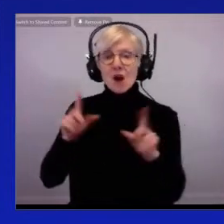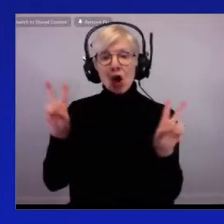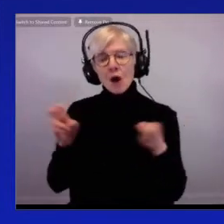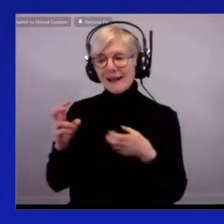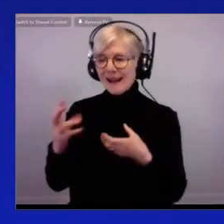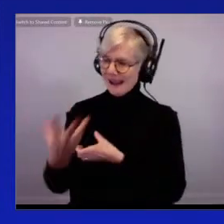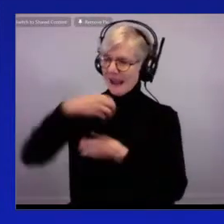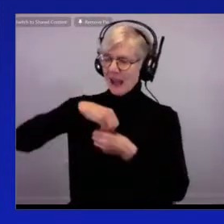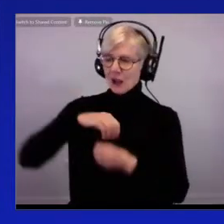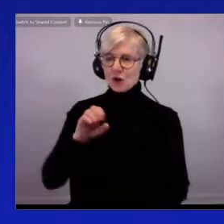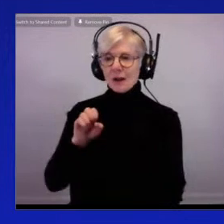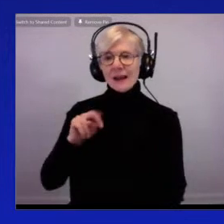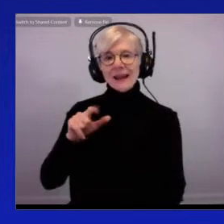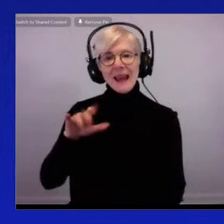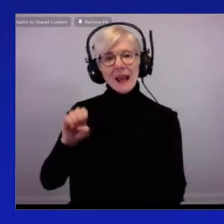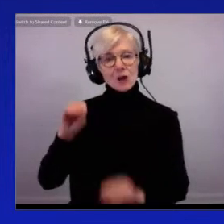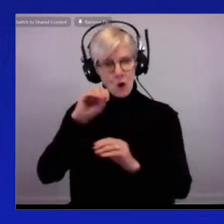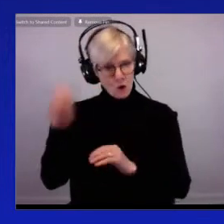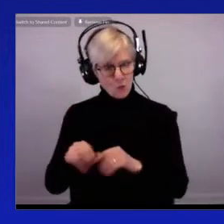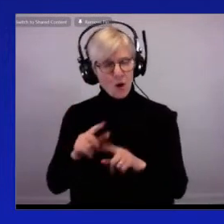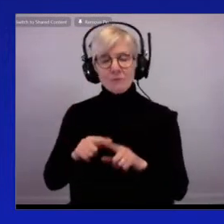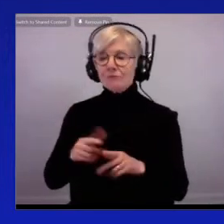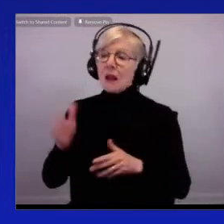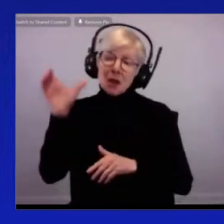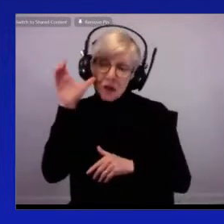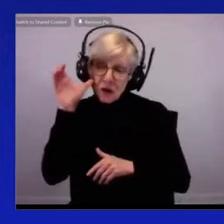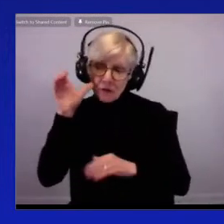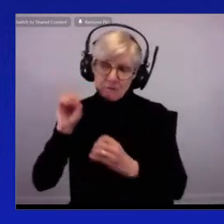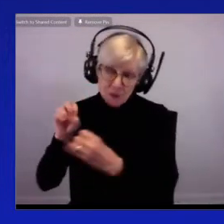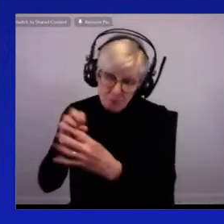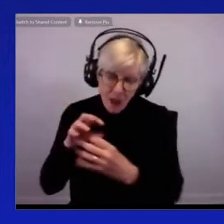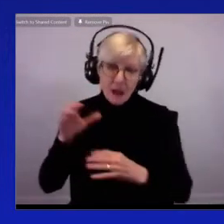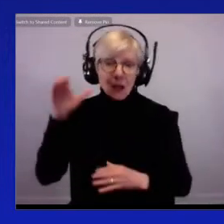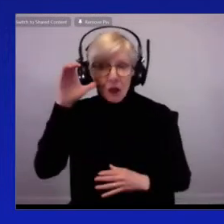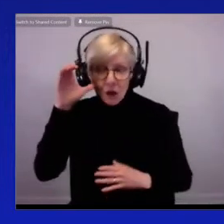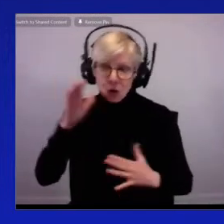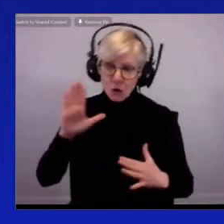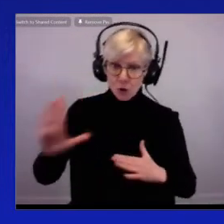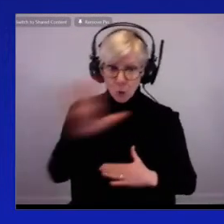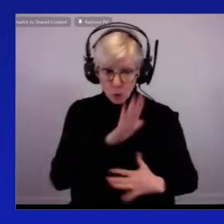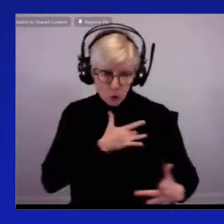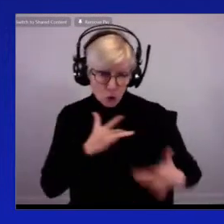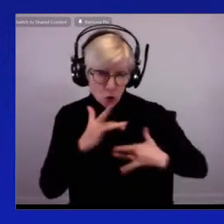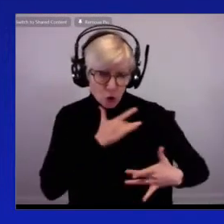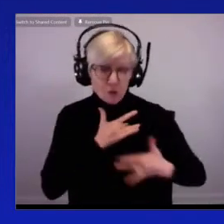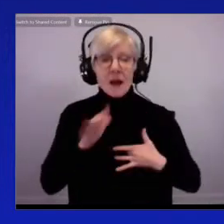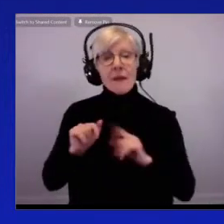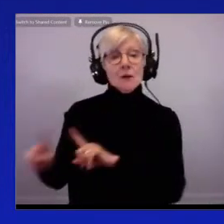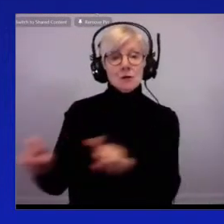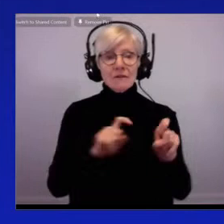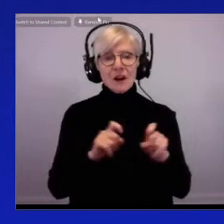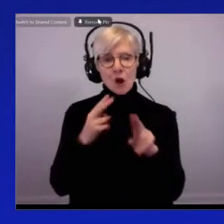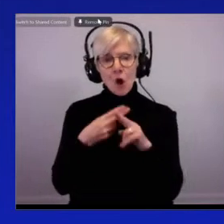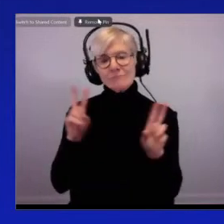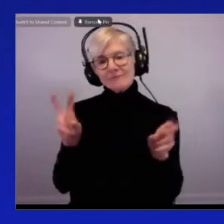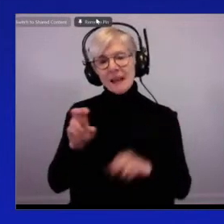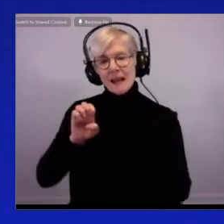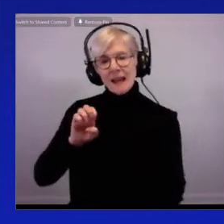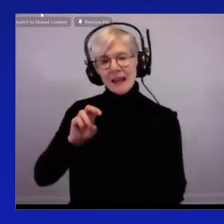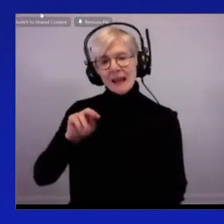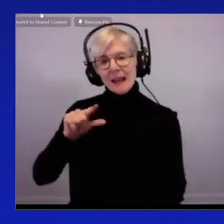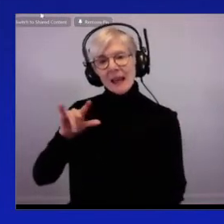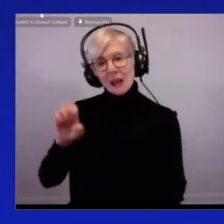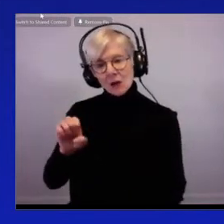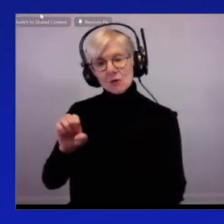people's perspectives about the vaccine and concerns. This survey, Engage Ottawa platform, is